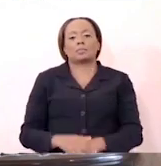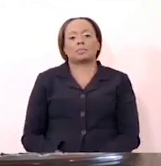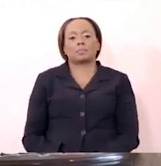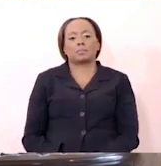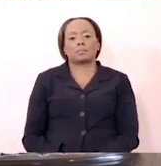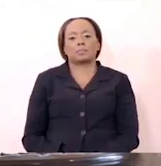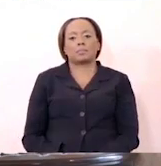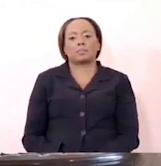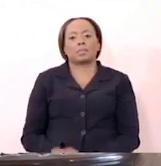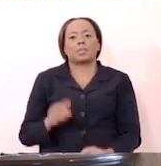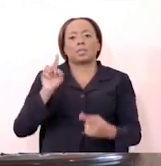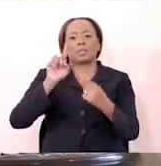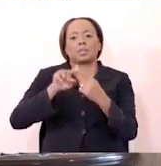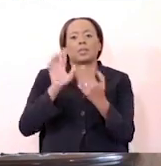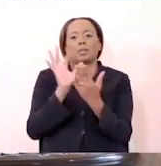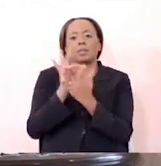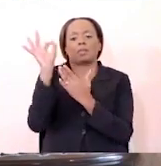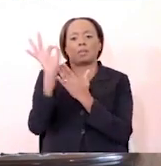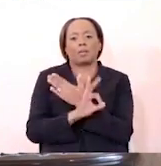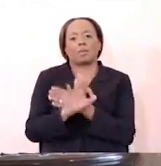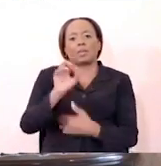the 28th of February.